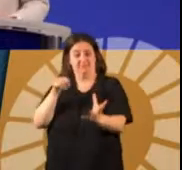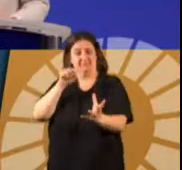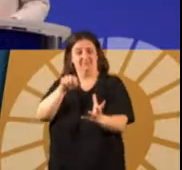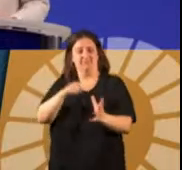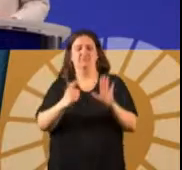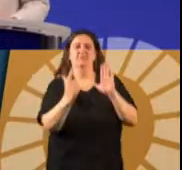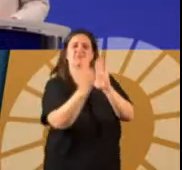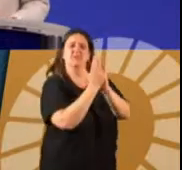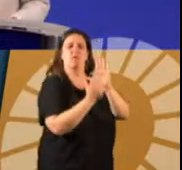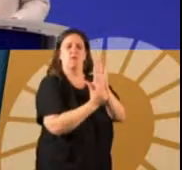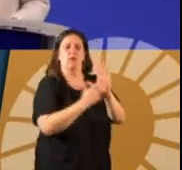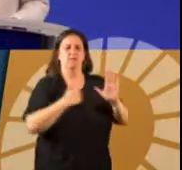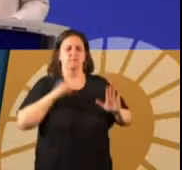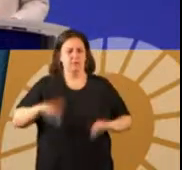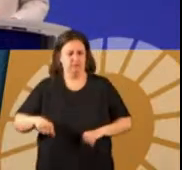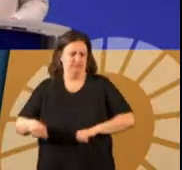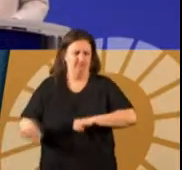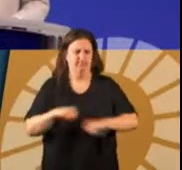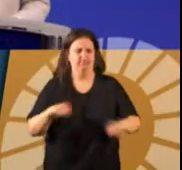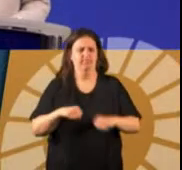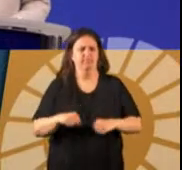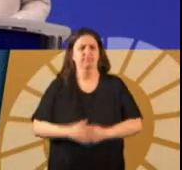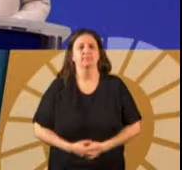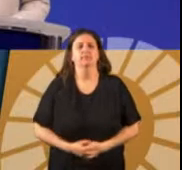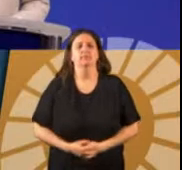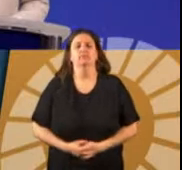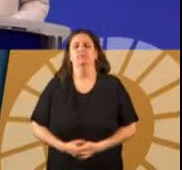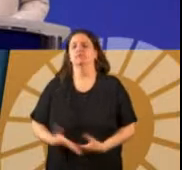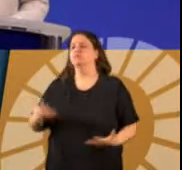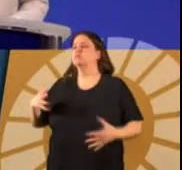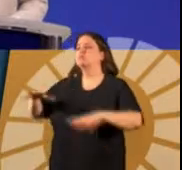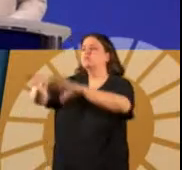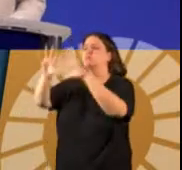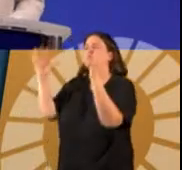and prosecution, online and offline.